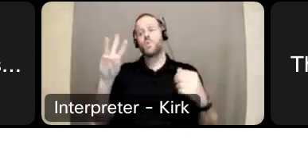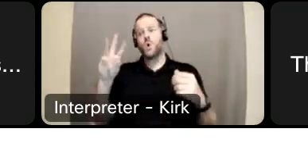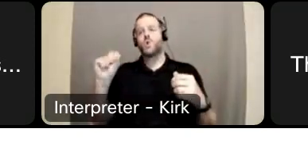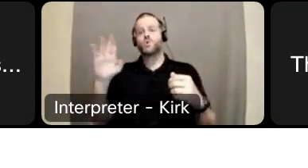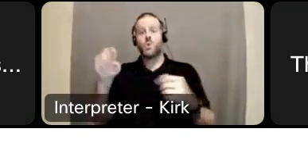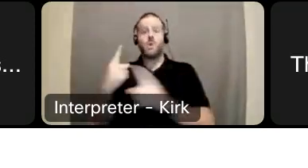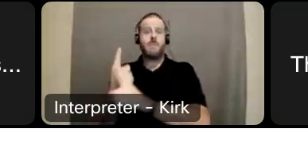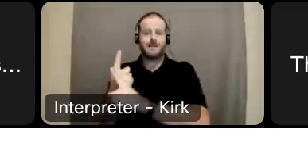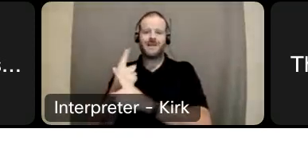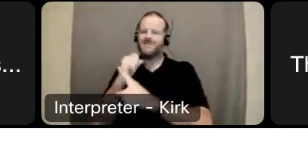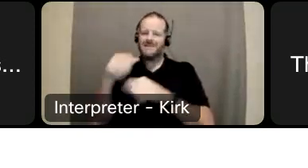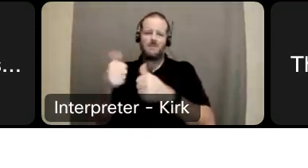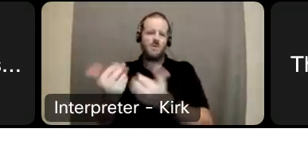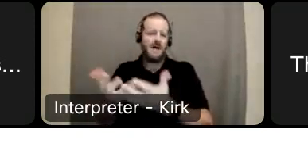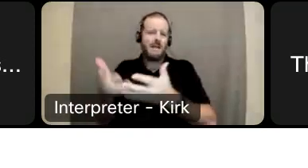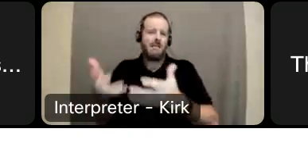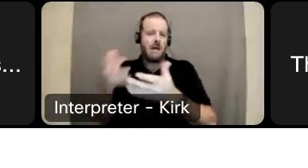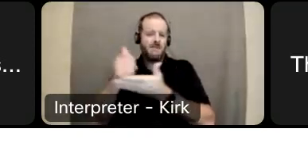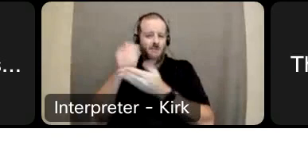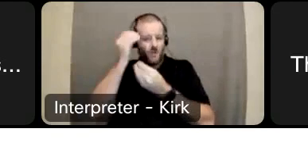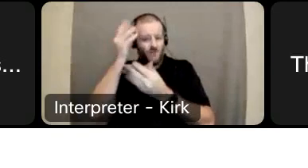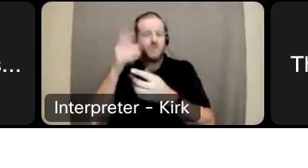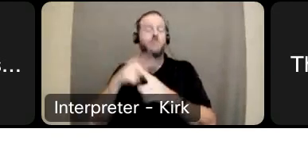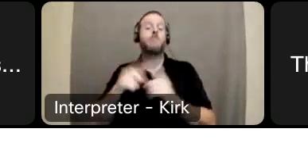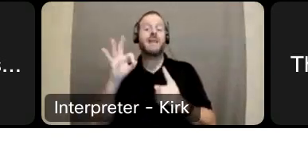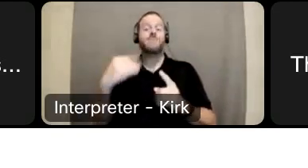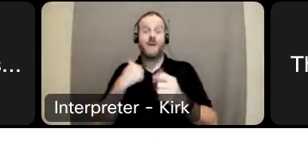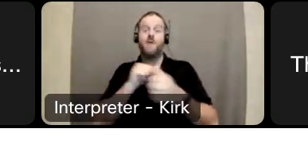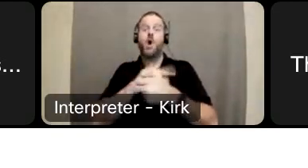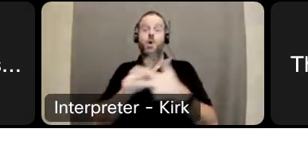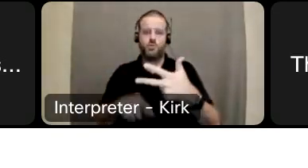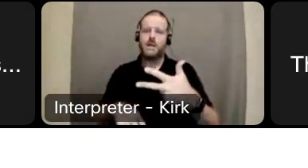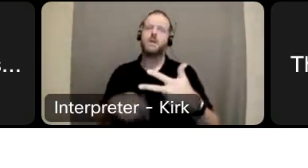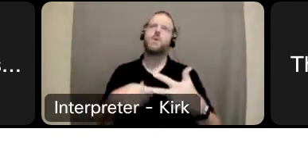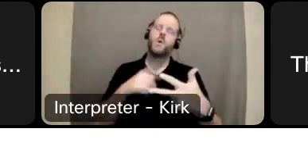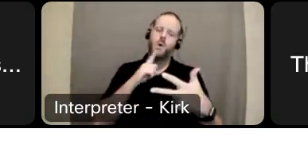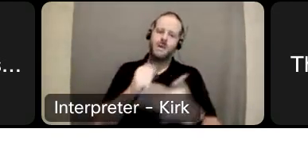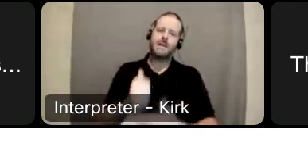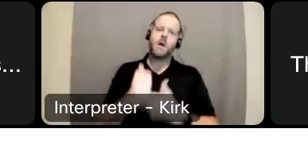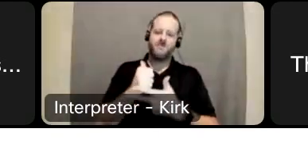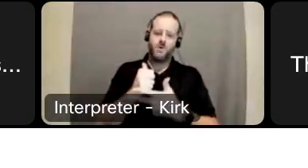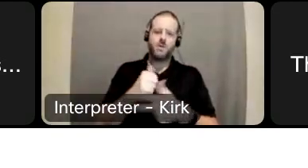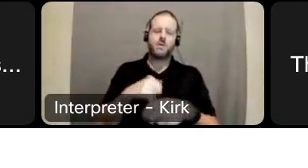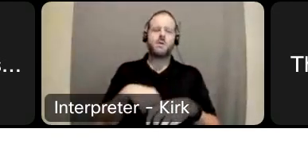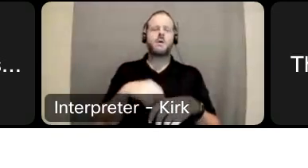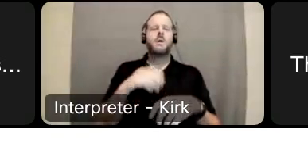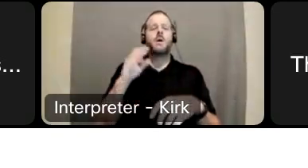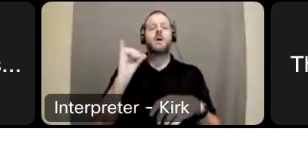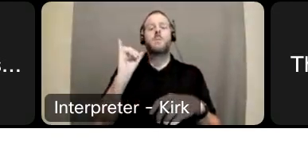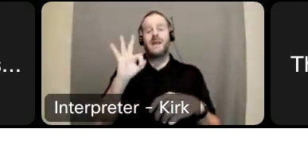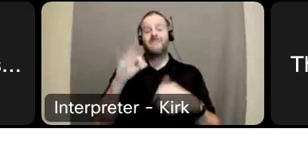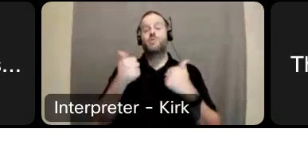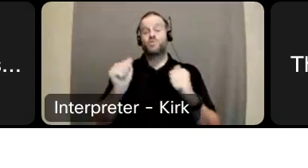typically doesn't provide a lot of helpful information, but if you have all three of those, that is helpful. But you will be prompted if you try to